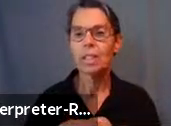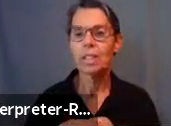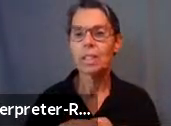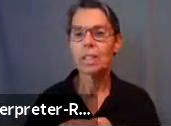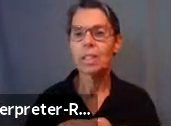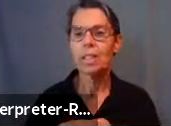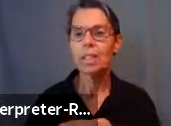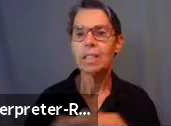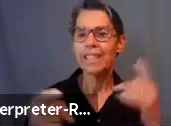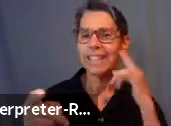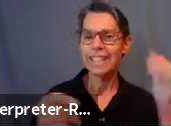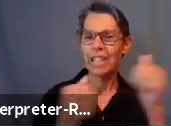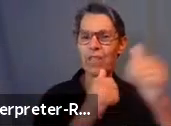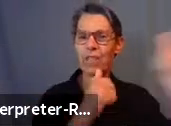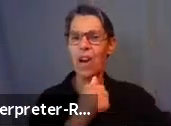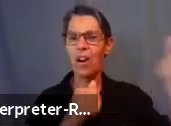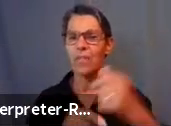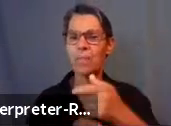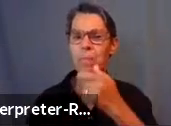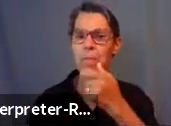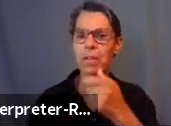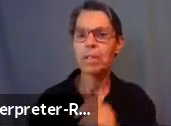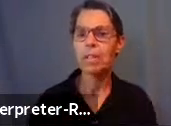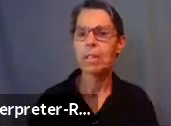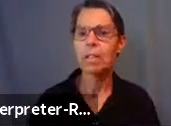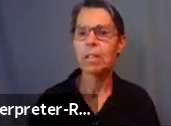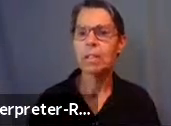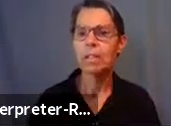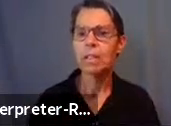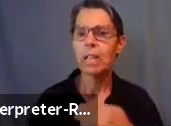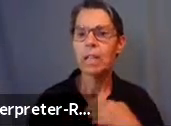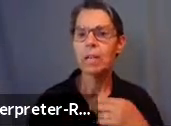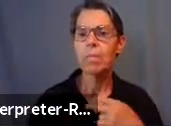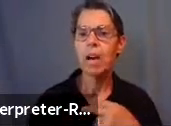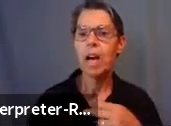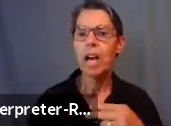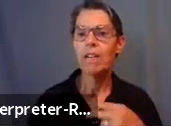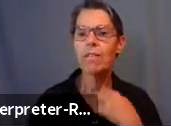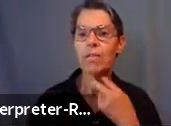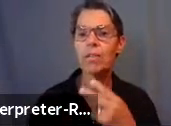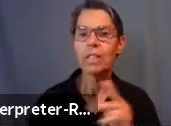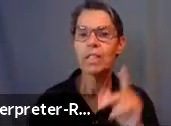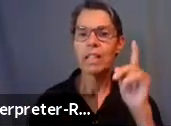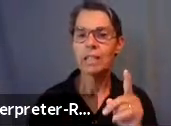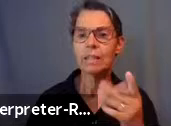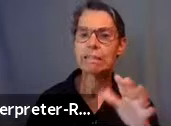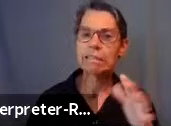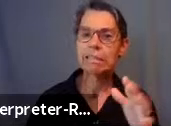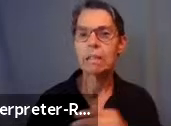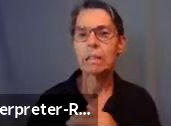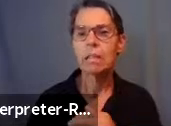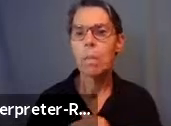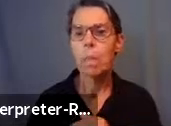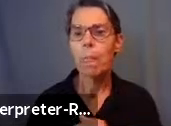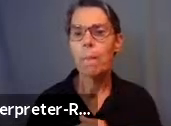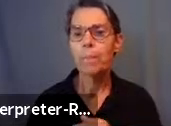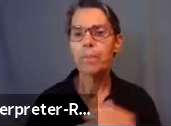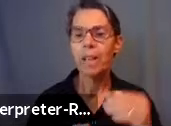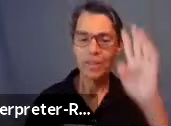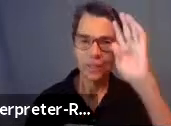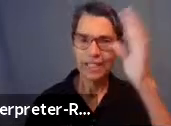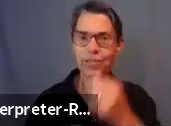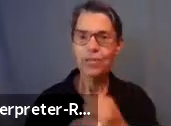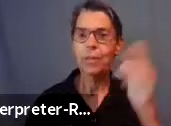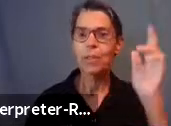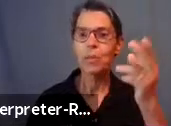It sounds like you're kind of far from the mic. Okay, I have my volume up. Is that better? That's better. That's better. Okay. I bring you greetings from